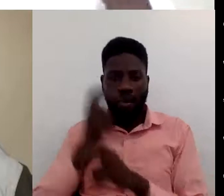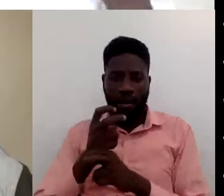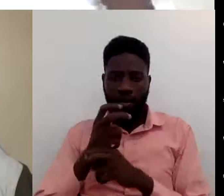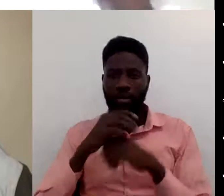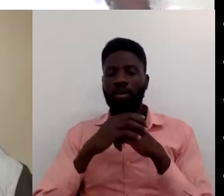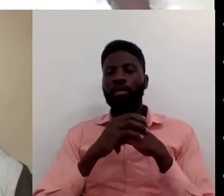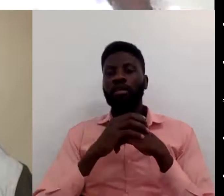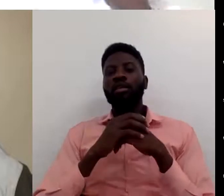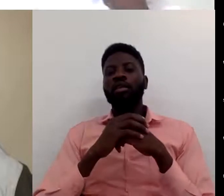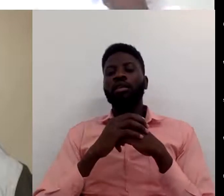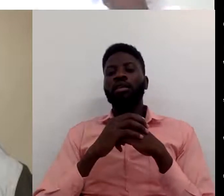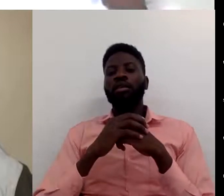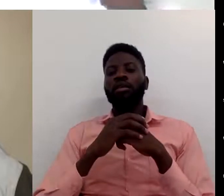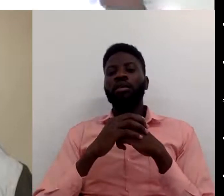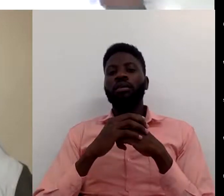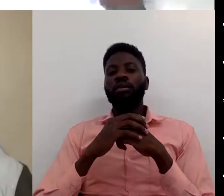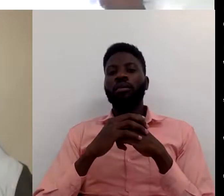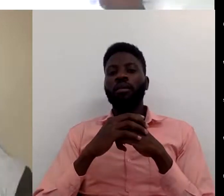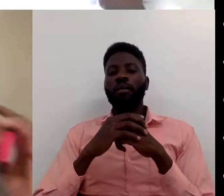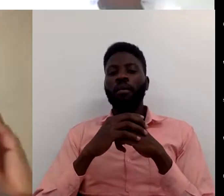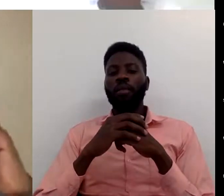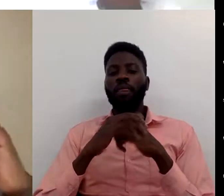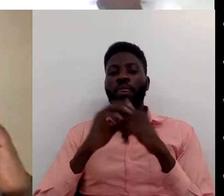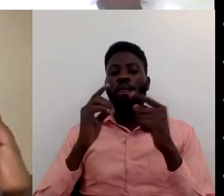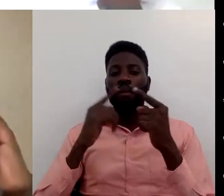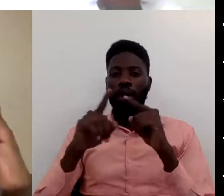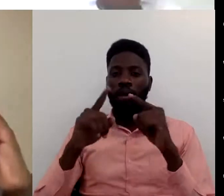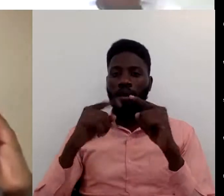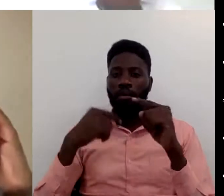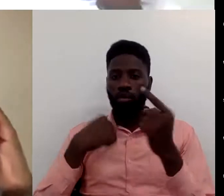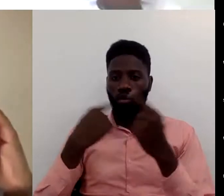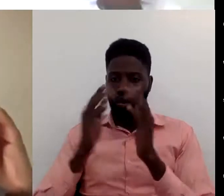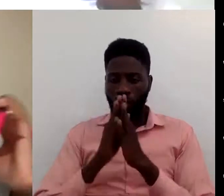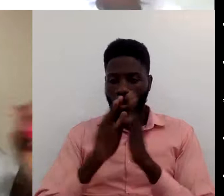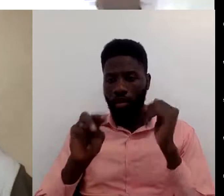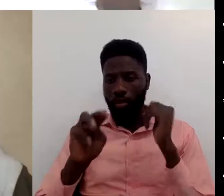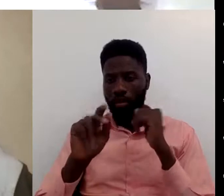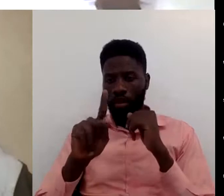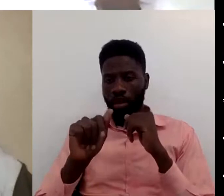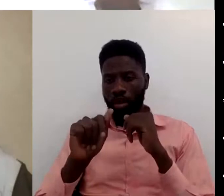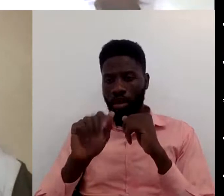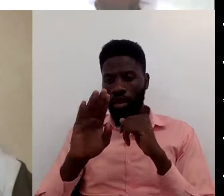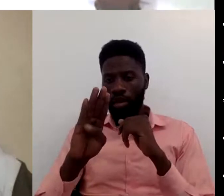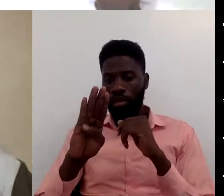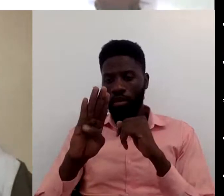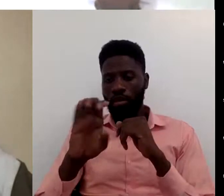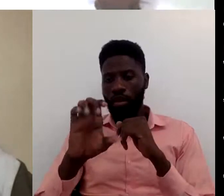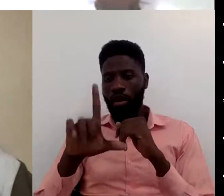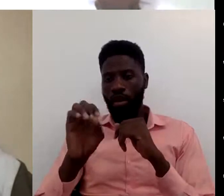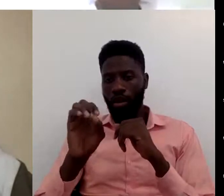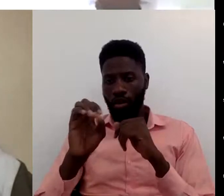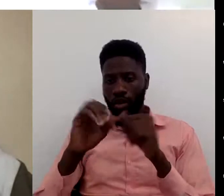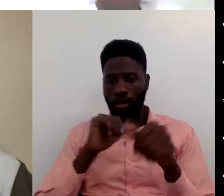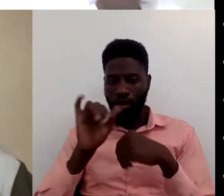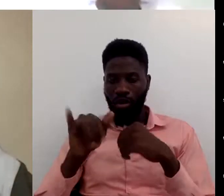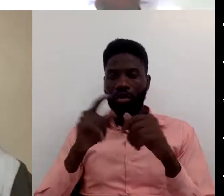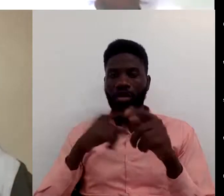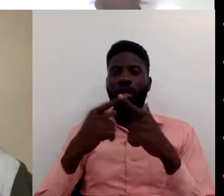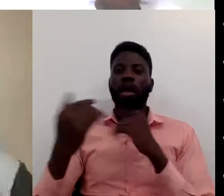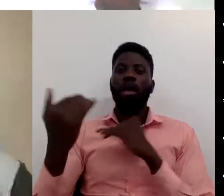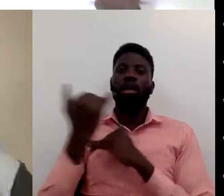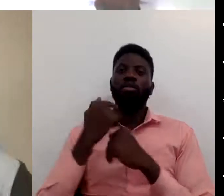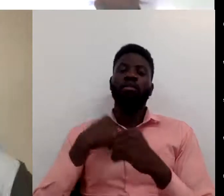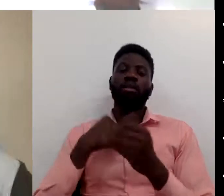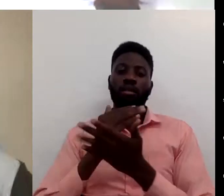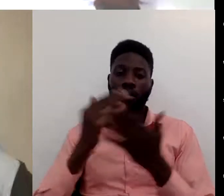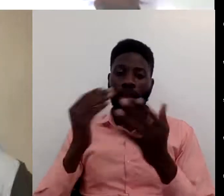difficult. But I spoke to Macabello about it, and Macabello told me something. She said, if